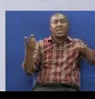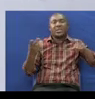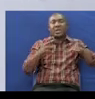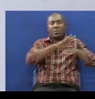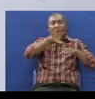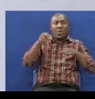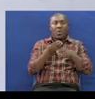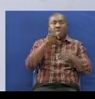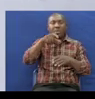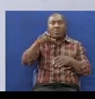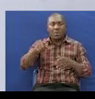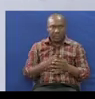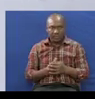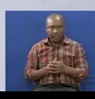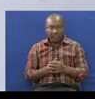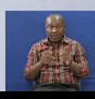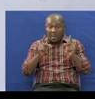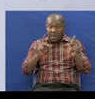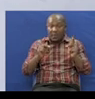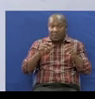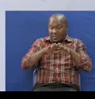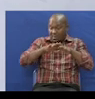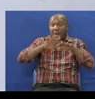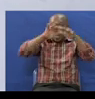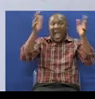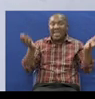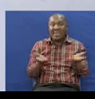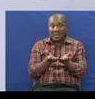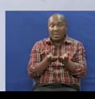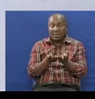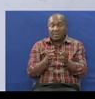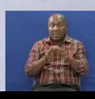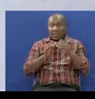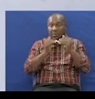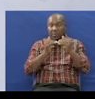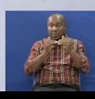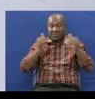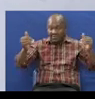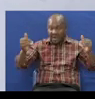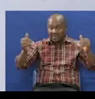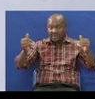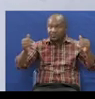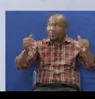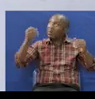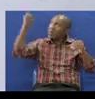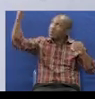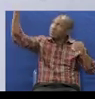this is a spherical earth and this is a flat earth. If the earth were flat,